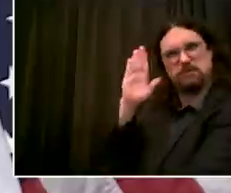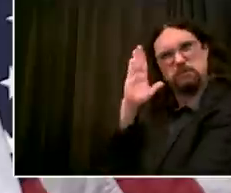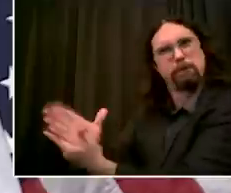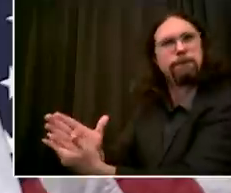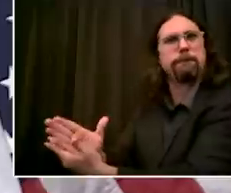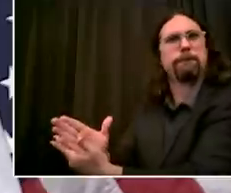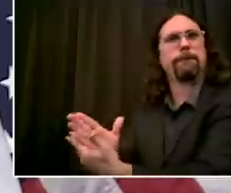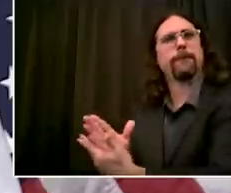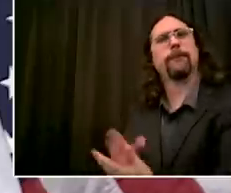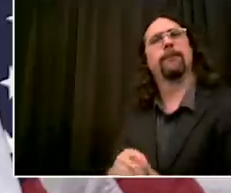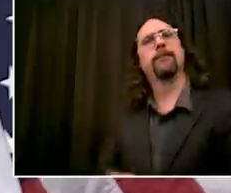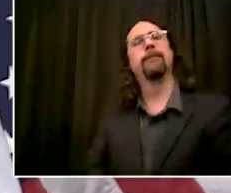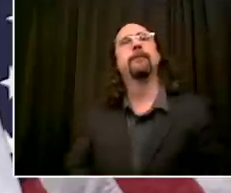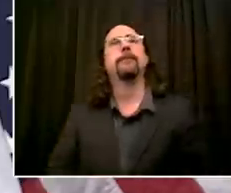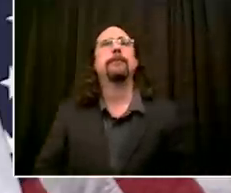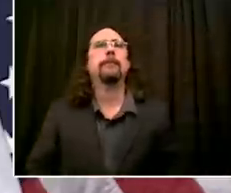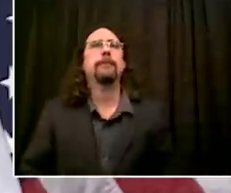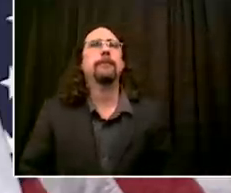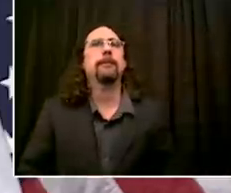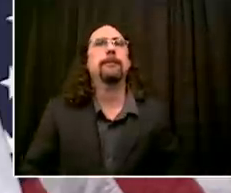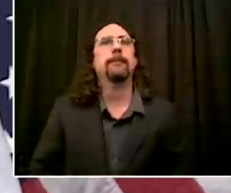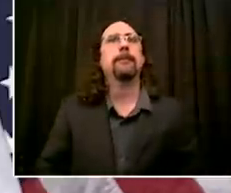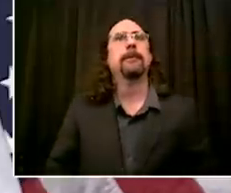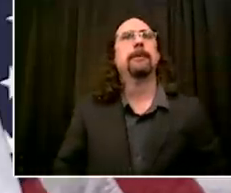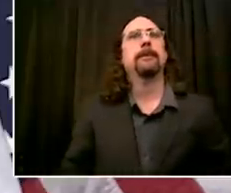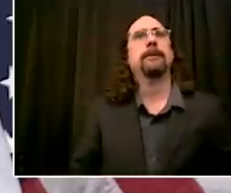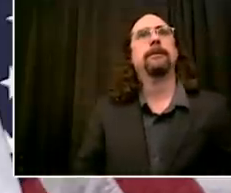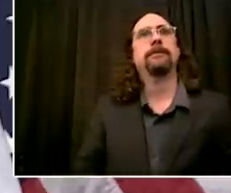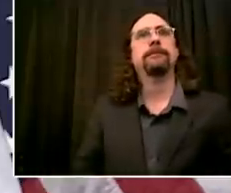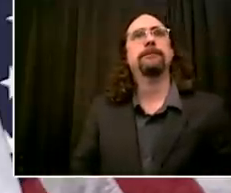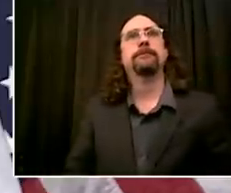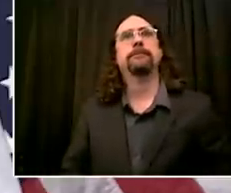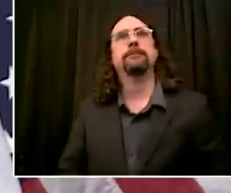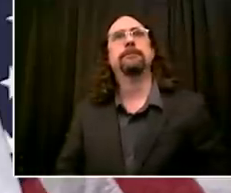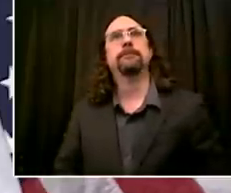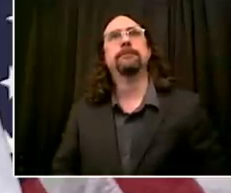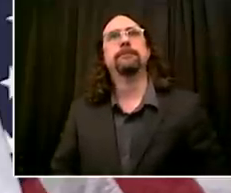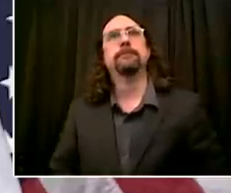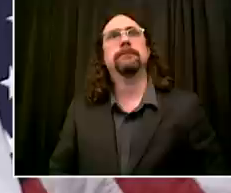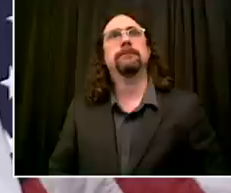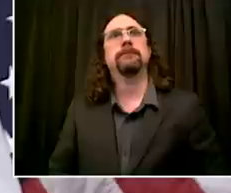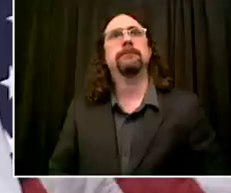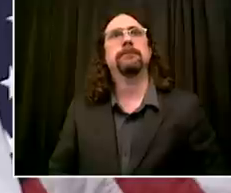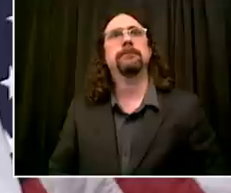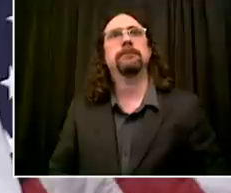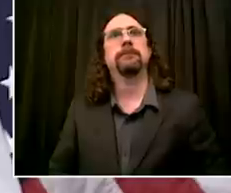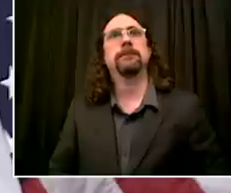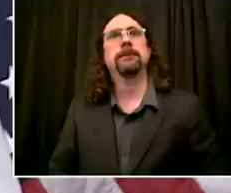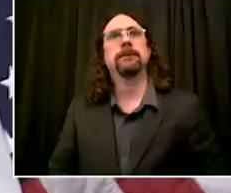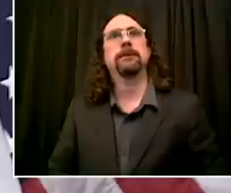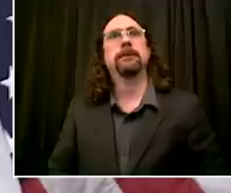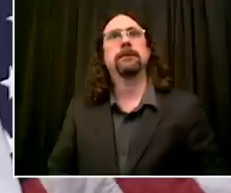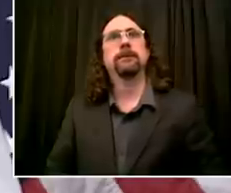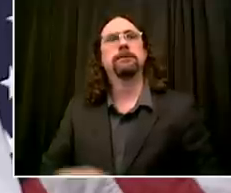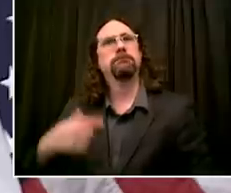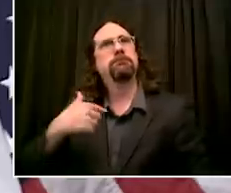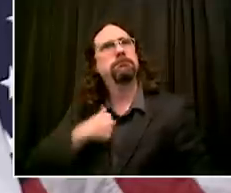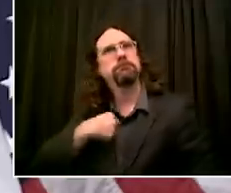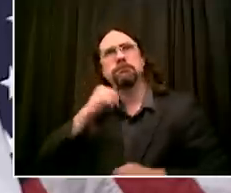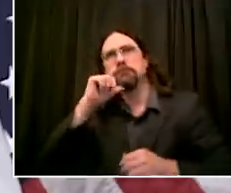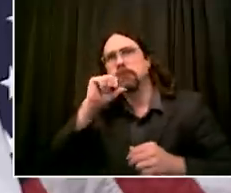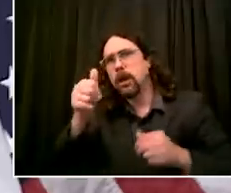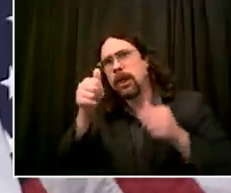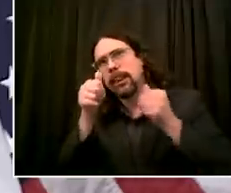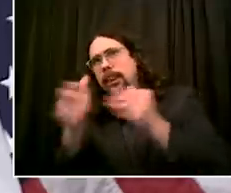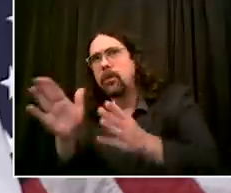trying to tear down New York City, I'm not going to let you tear down New York City. So you can try, but you will fail. Those